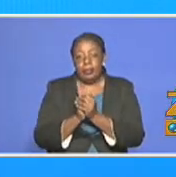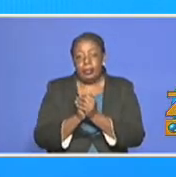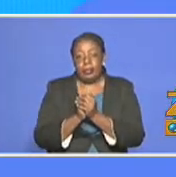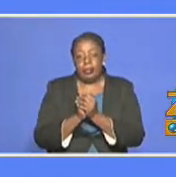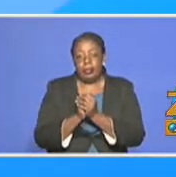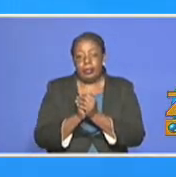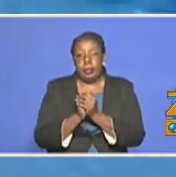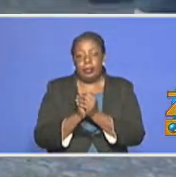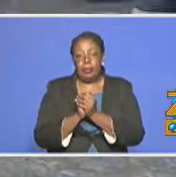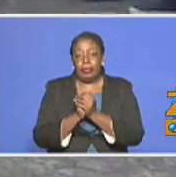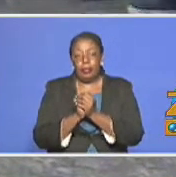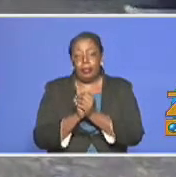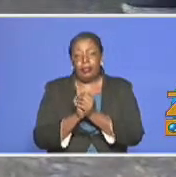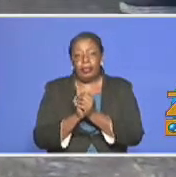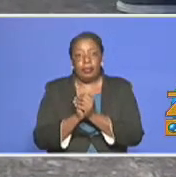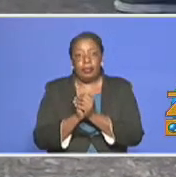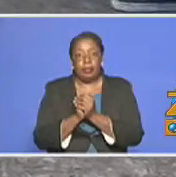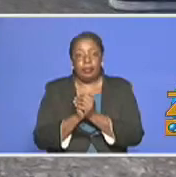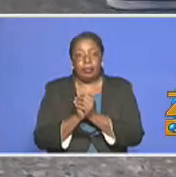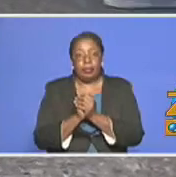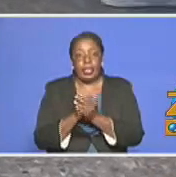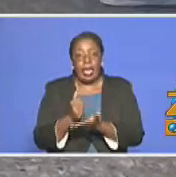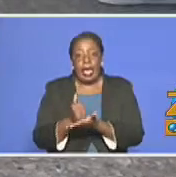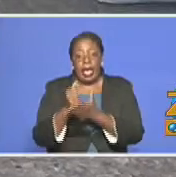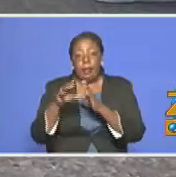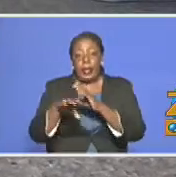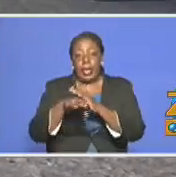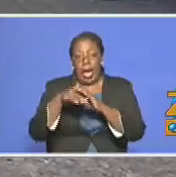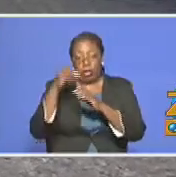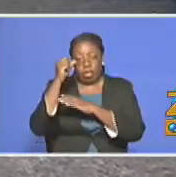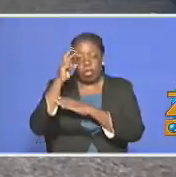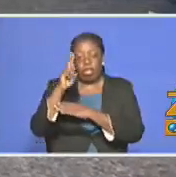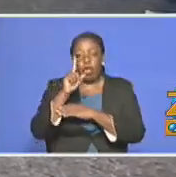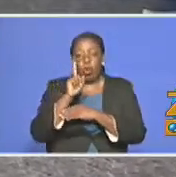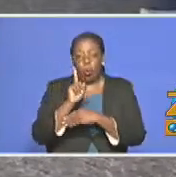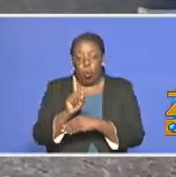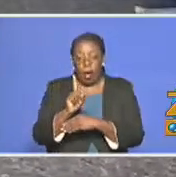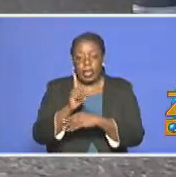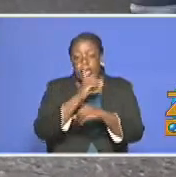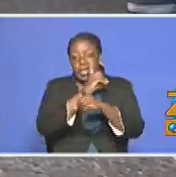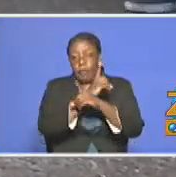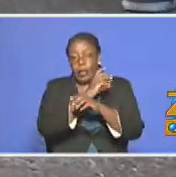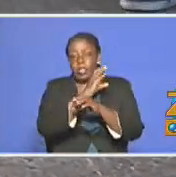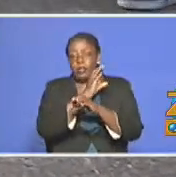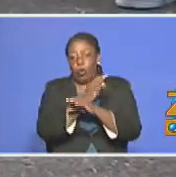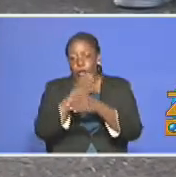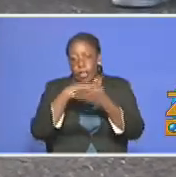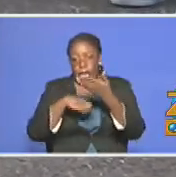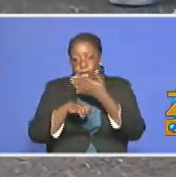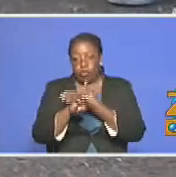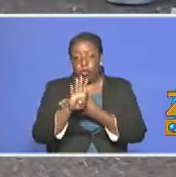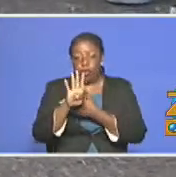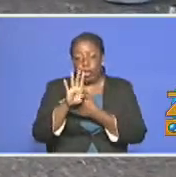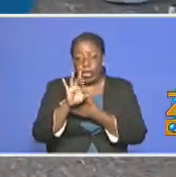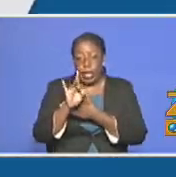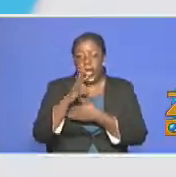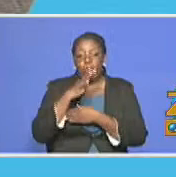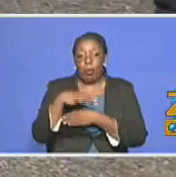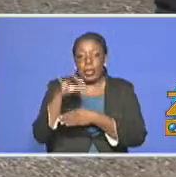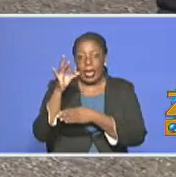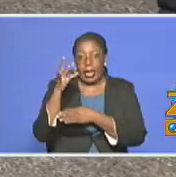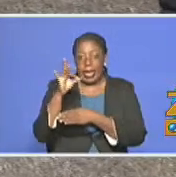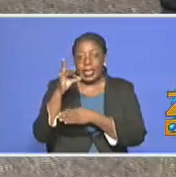News. Well, helping out the island's seniors, one way the Defense Forces Entry 48 and Women Entry